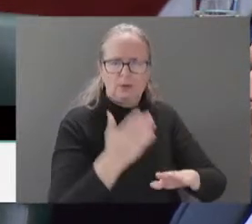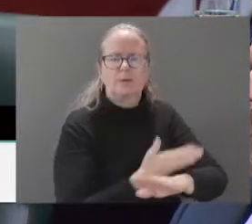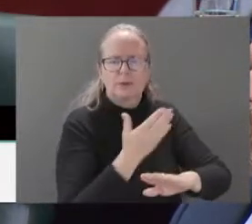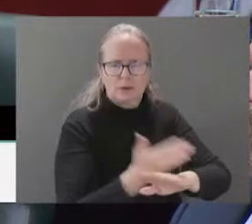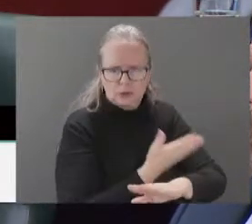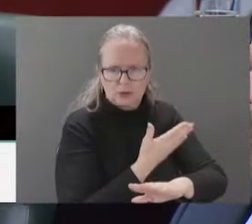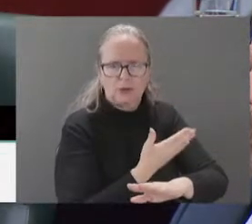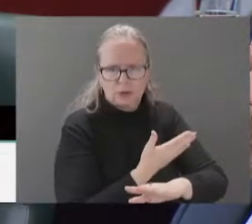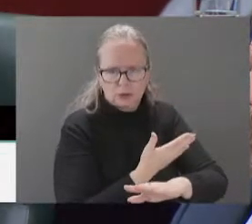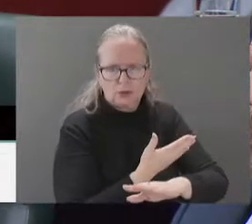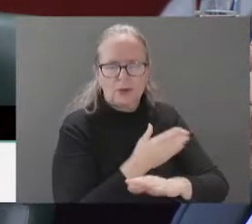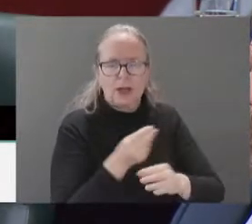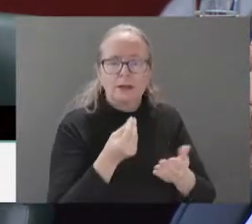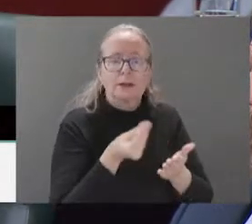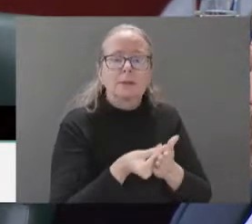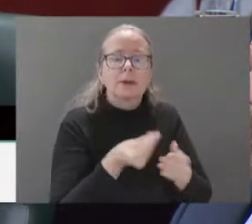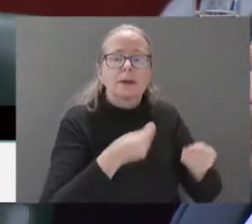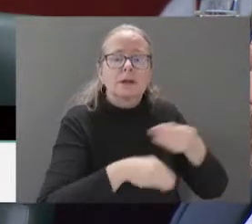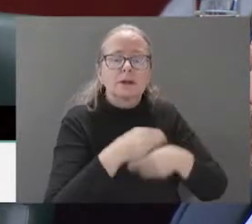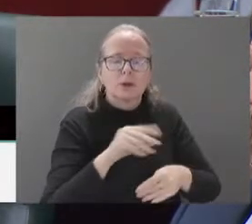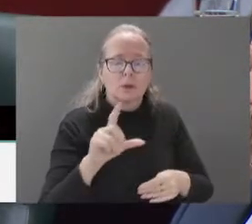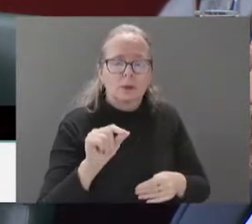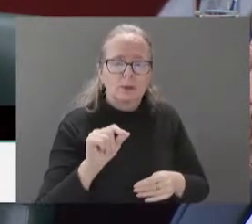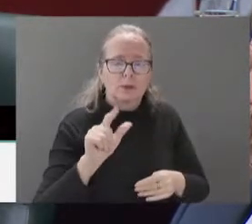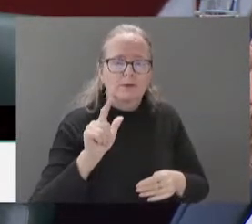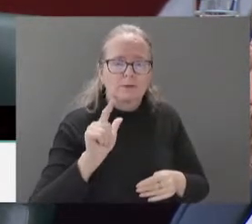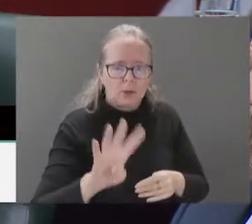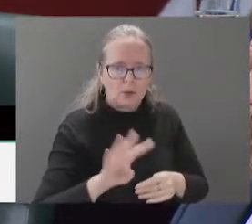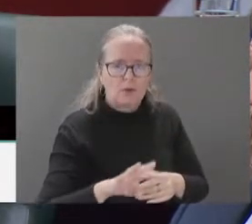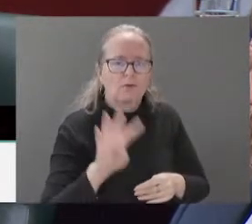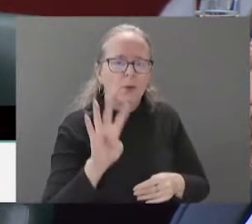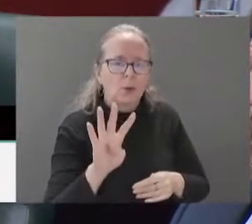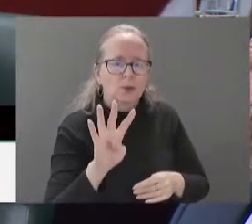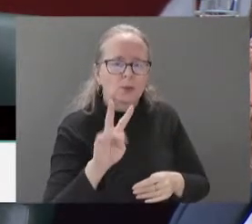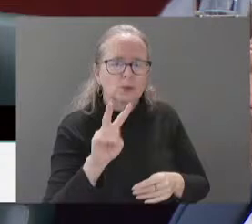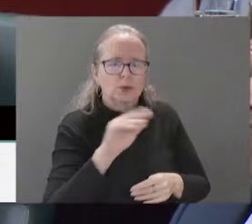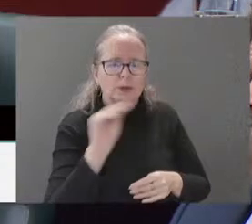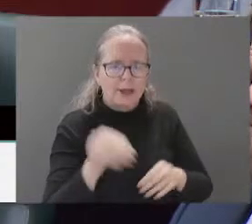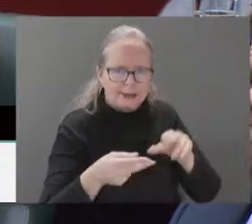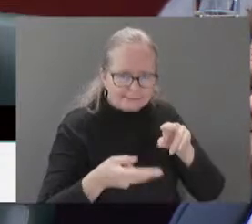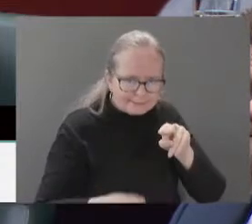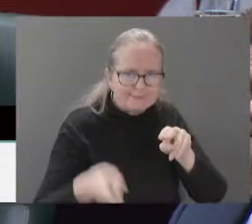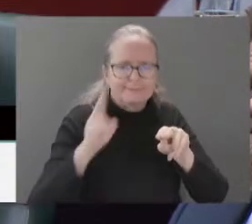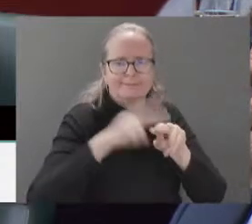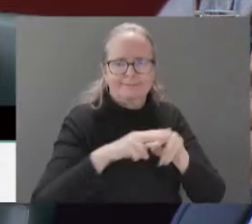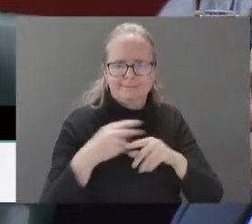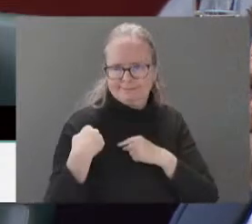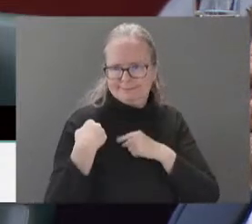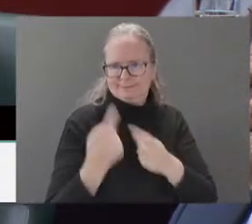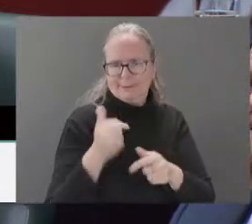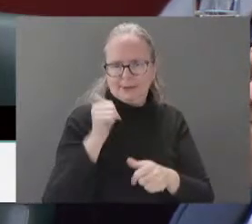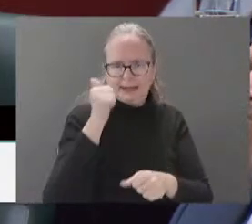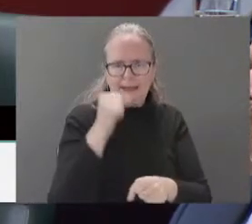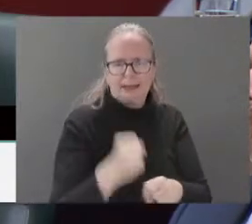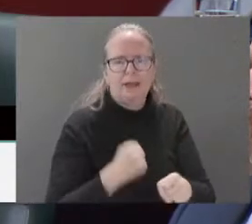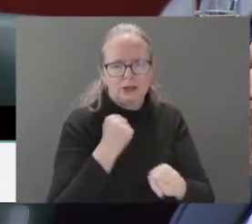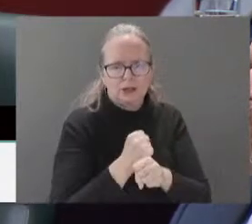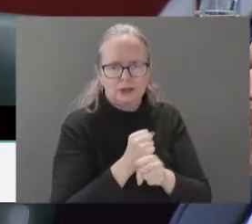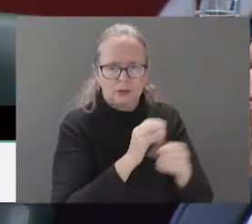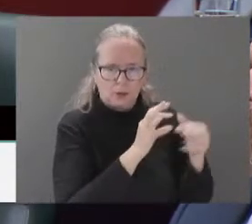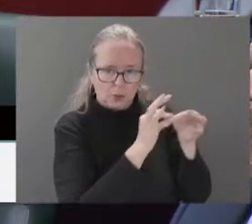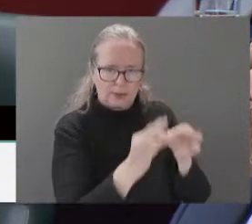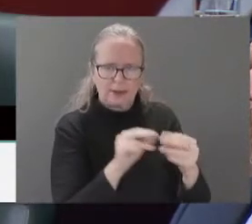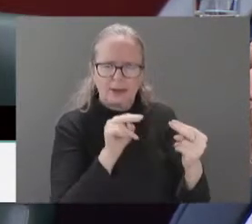42% increase in our 10year average for our highways and bro or Bridge Investments but Mr Speaker this year's construction